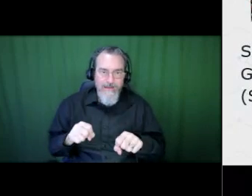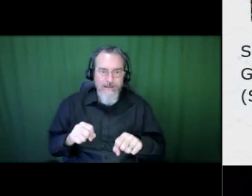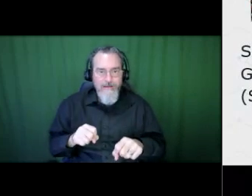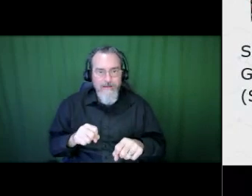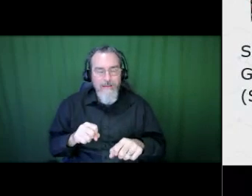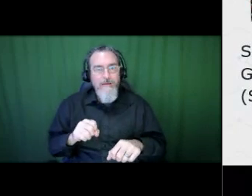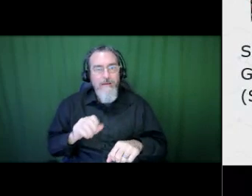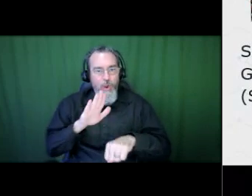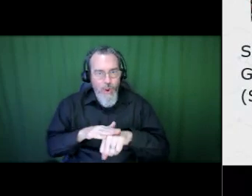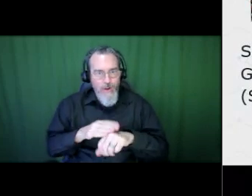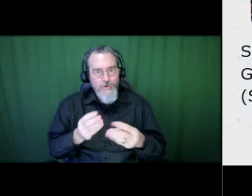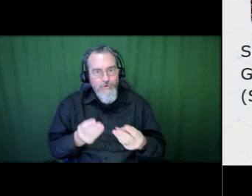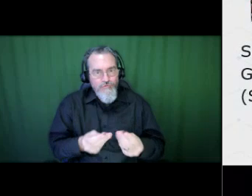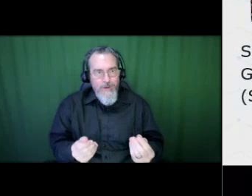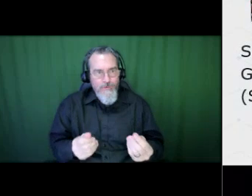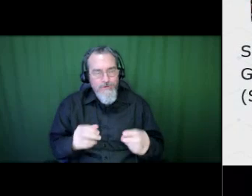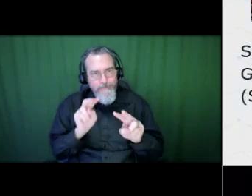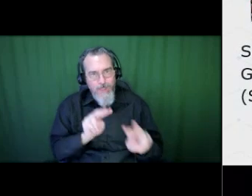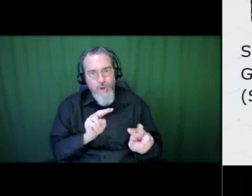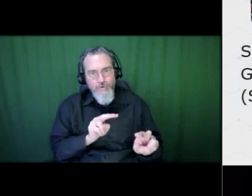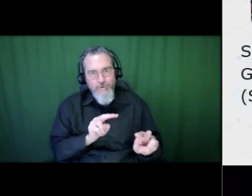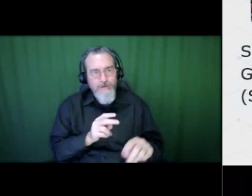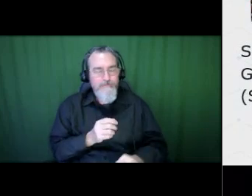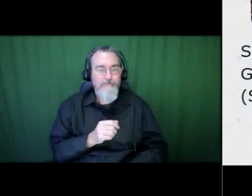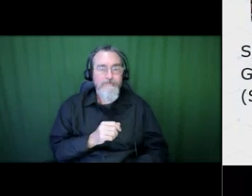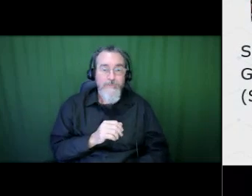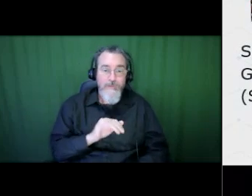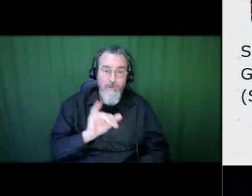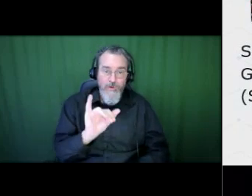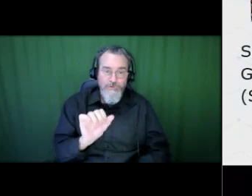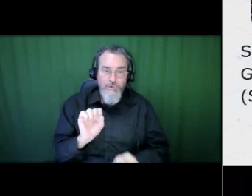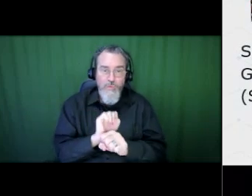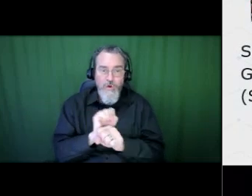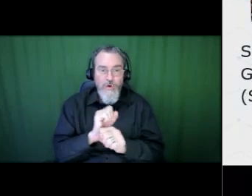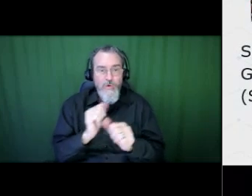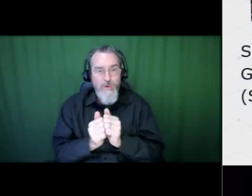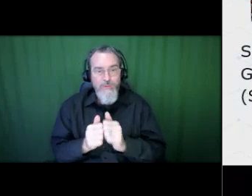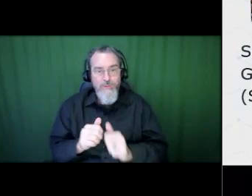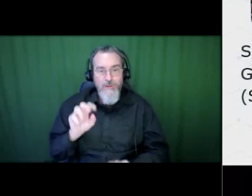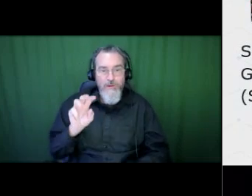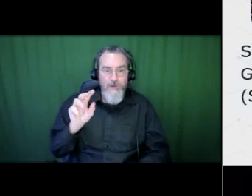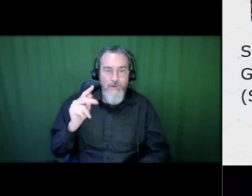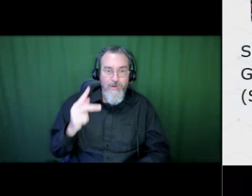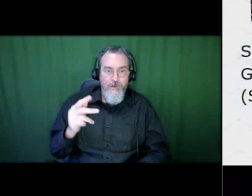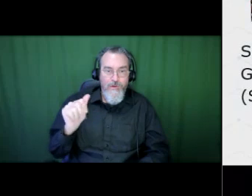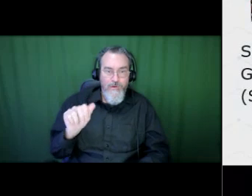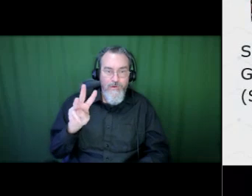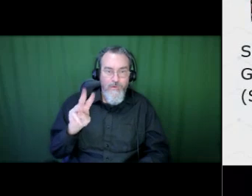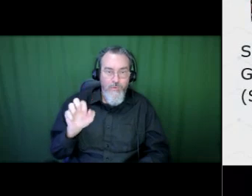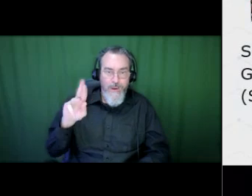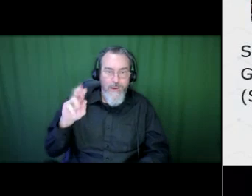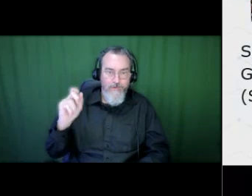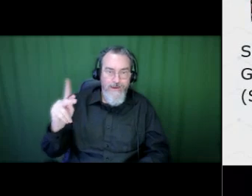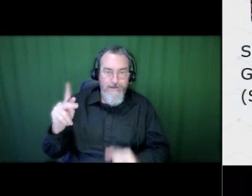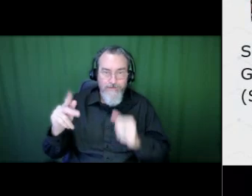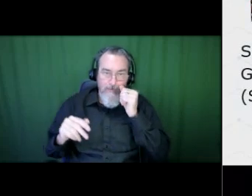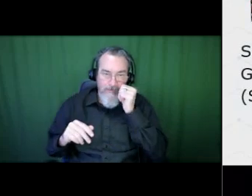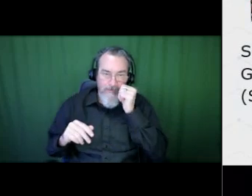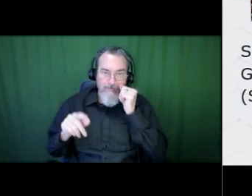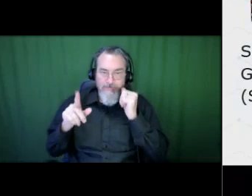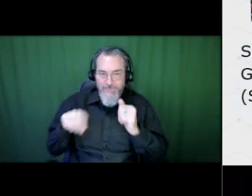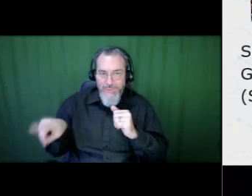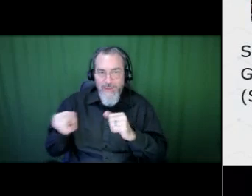restorations or marine mammal harvests. We're also working with COERIC, onboarding communities in the Northern Bering Sea. They're not on the road system, so